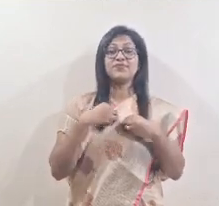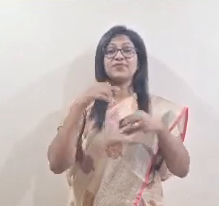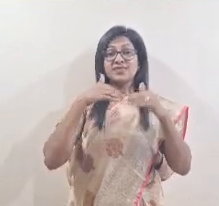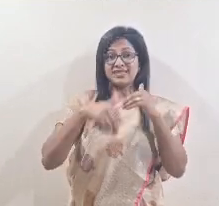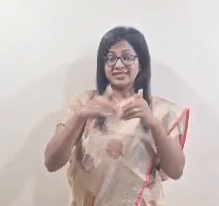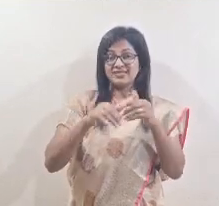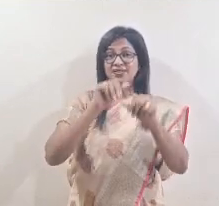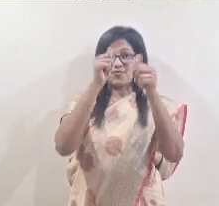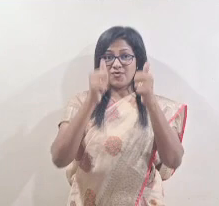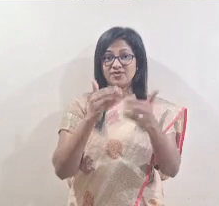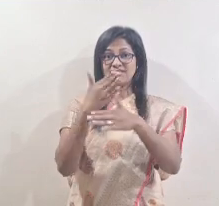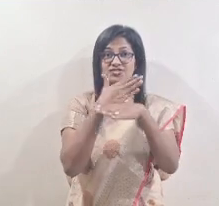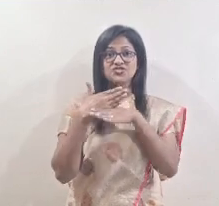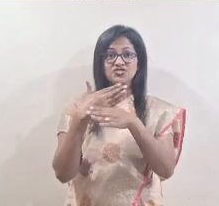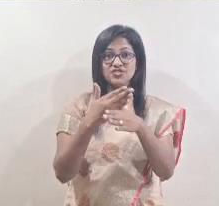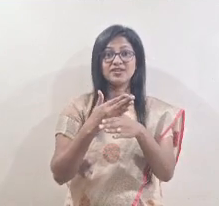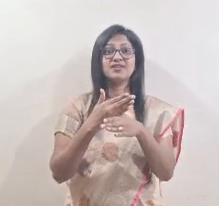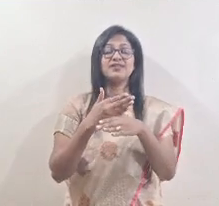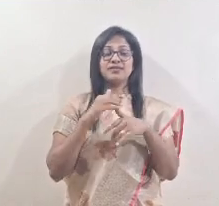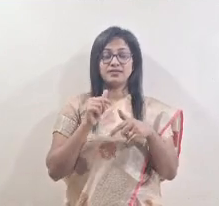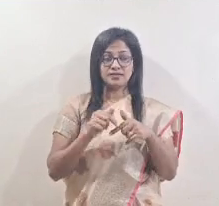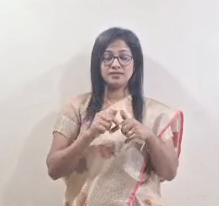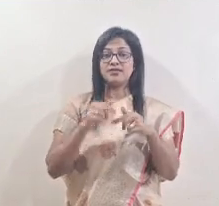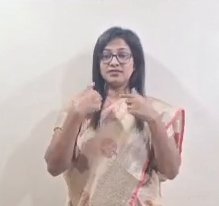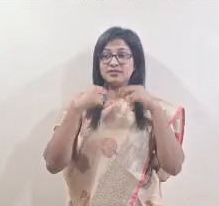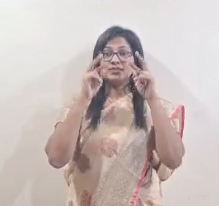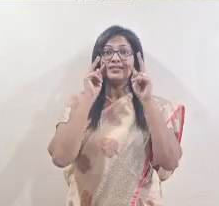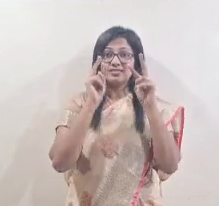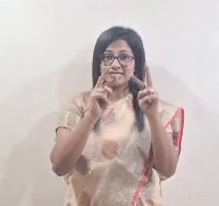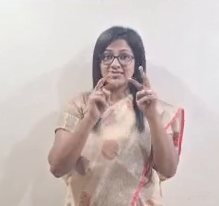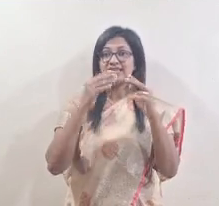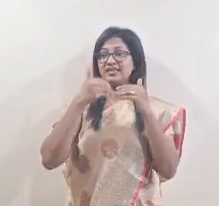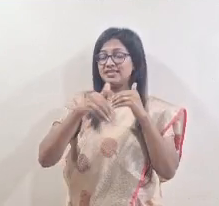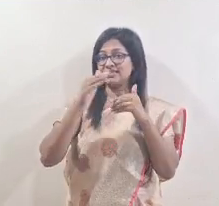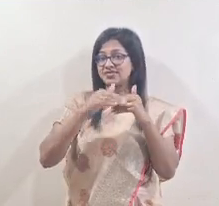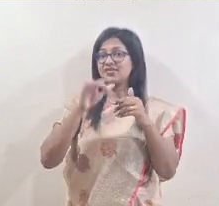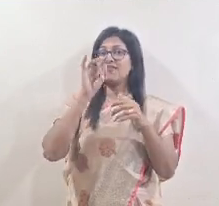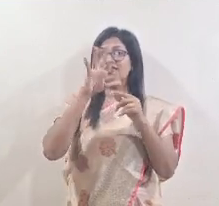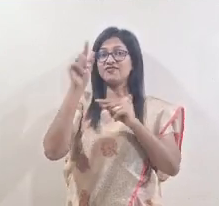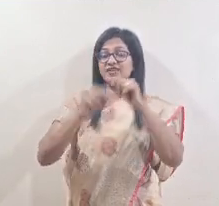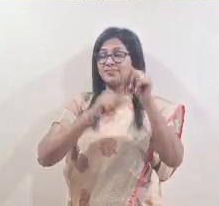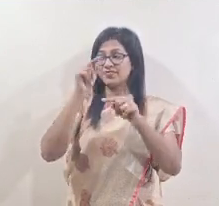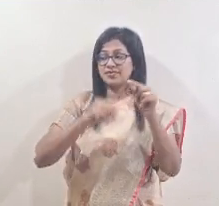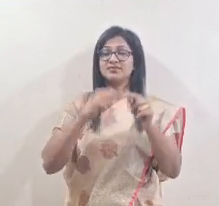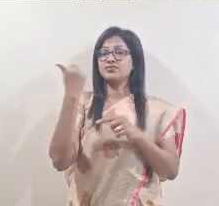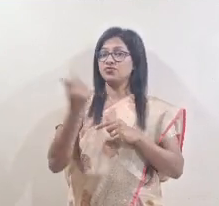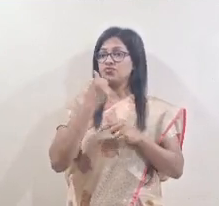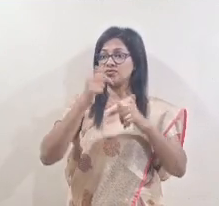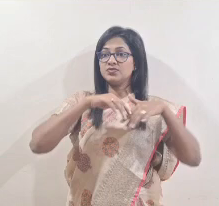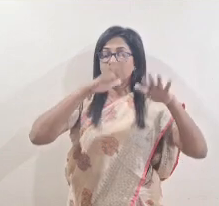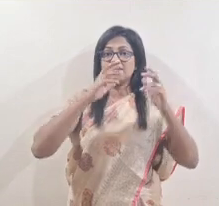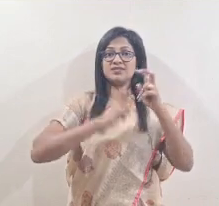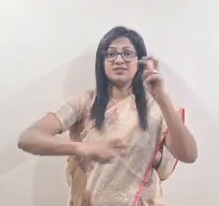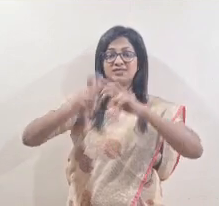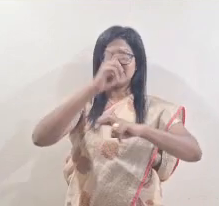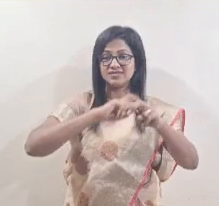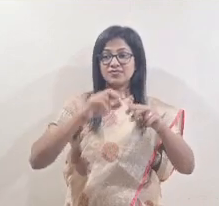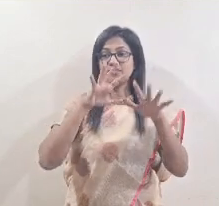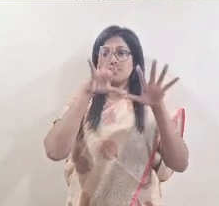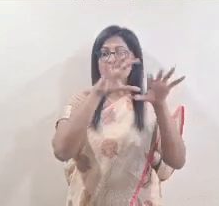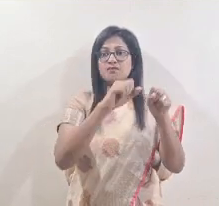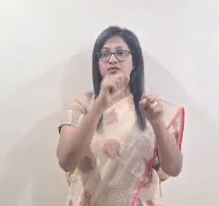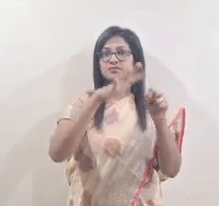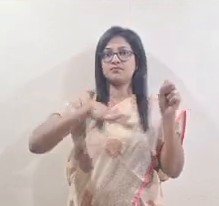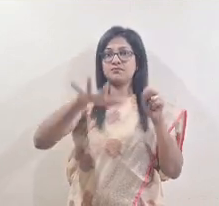existing model share from the model, I've seen that there is existing 15% use of water transport in the catchment